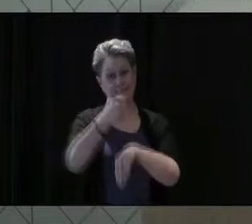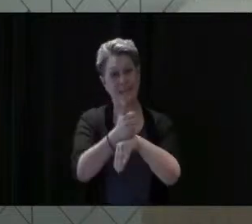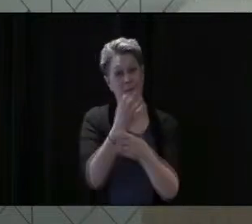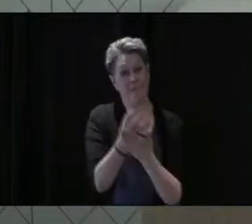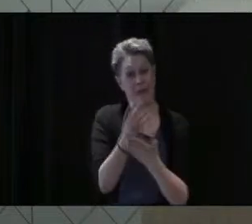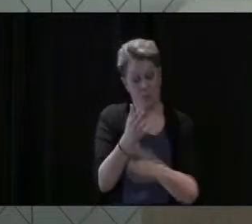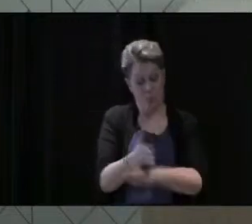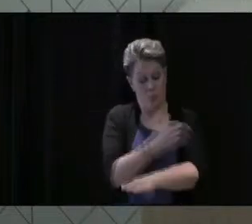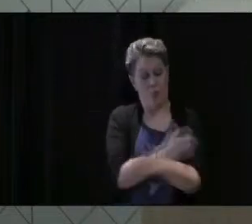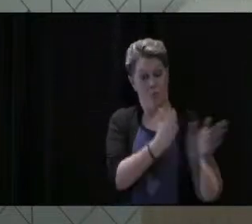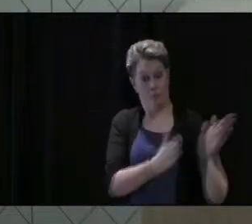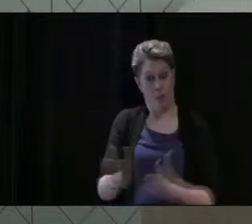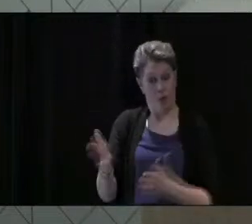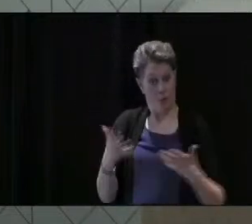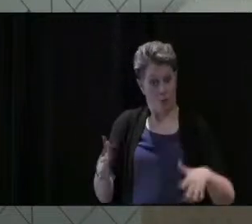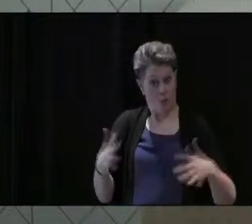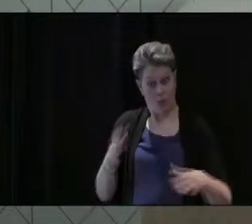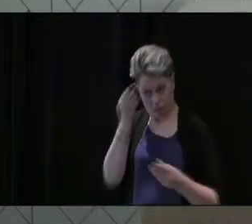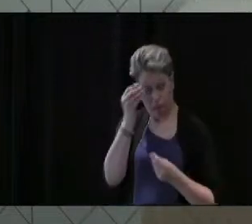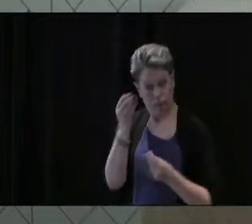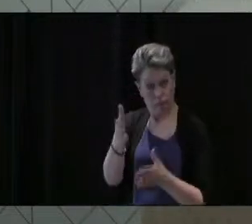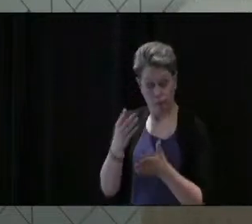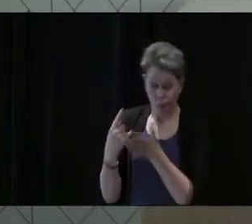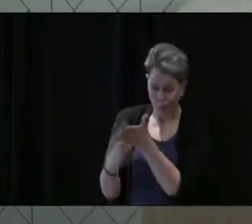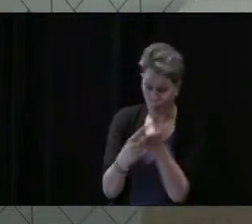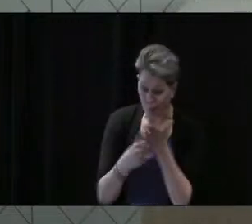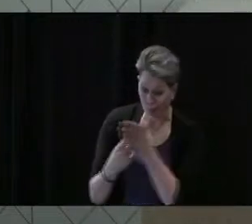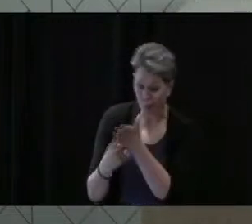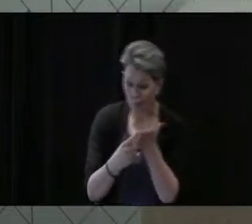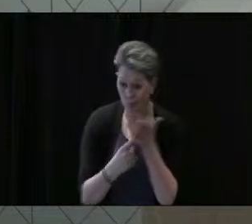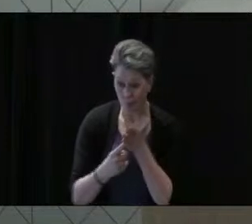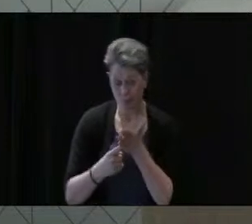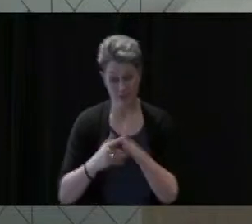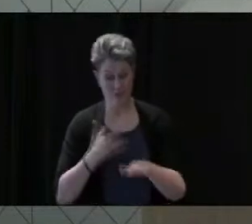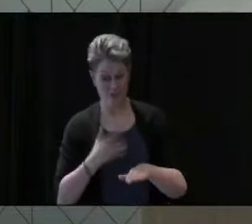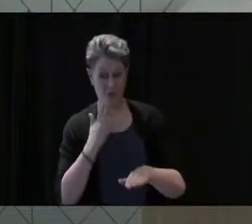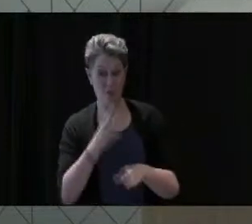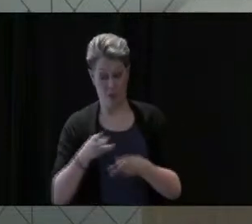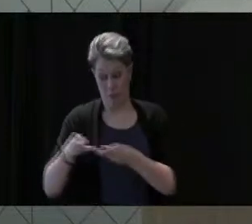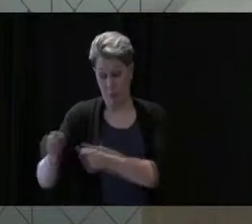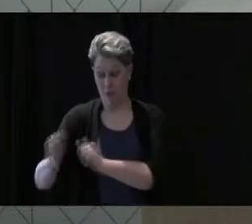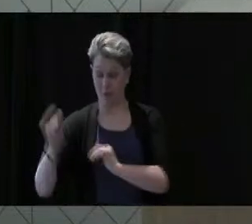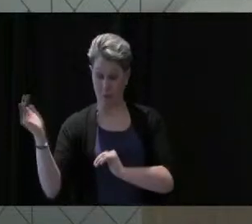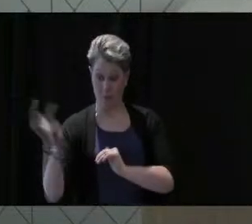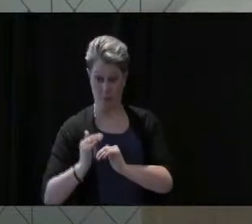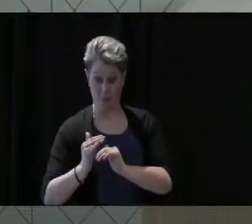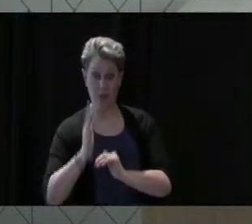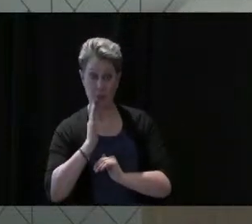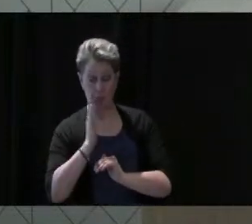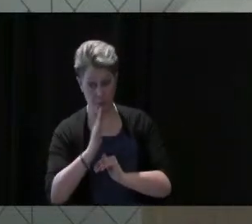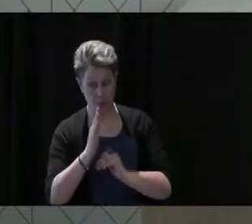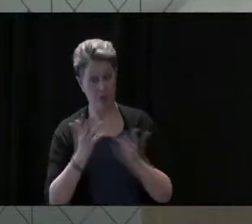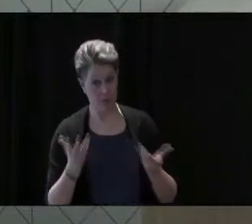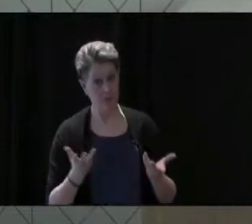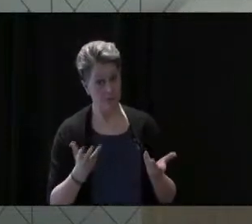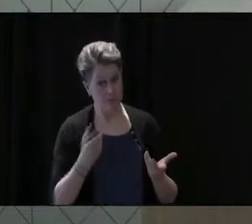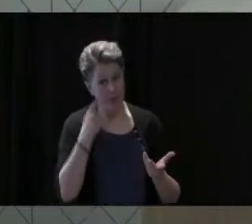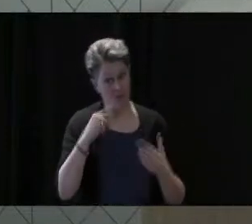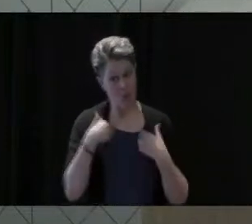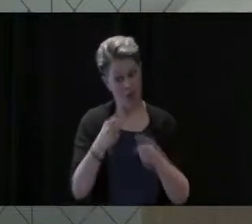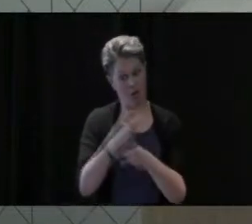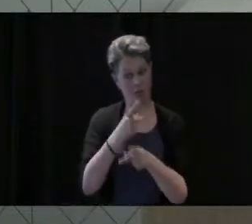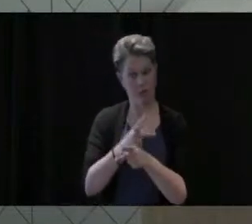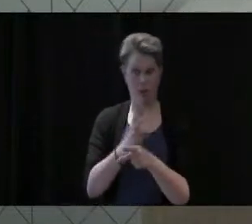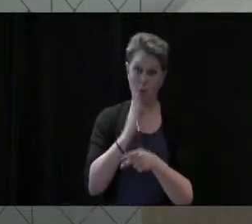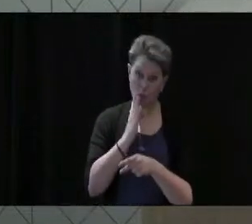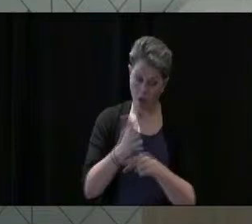improvement plan, and that it would likely include expenditure reductions to, in